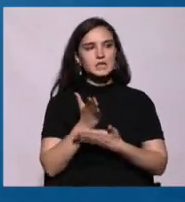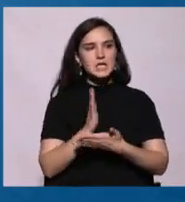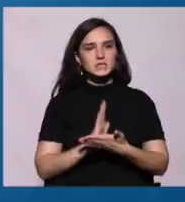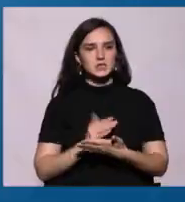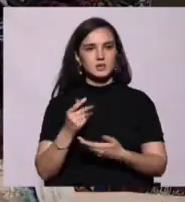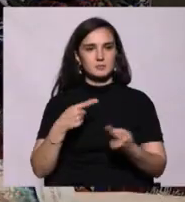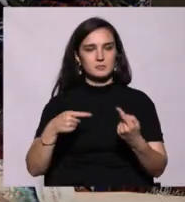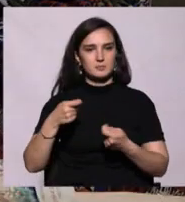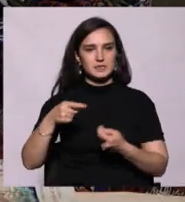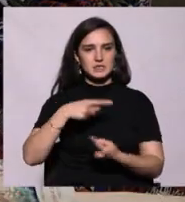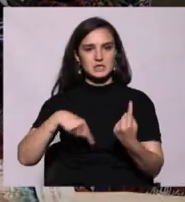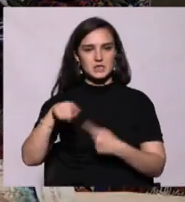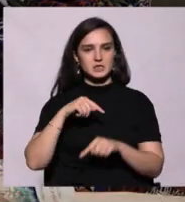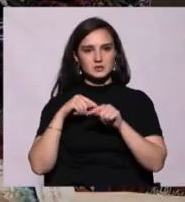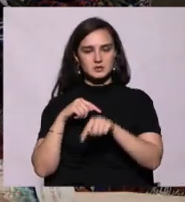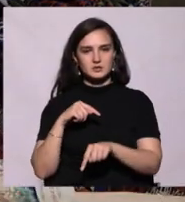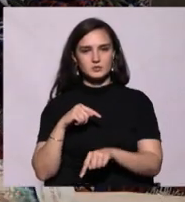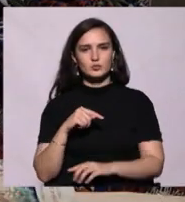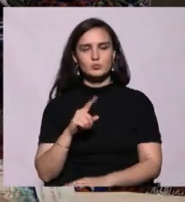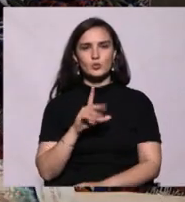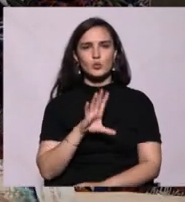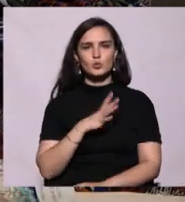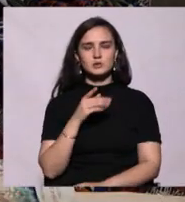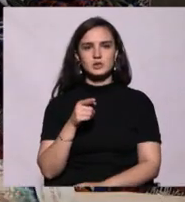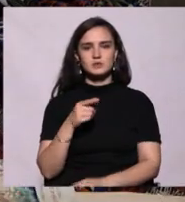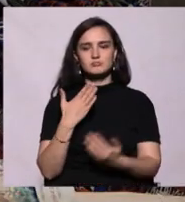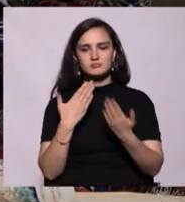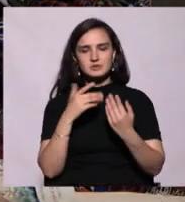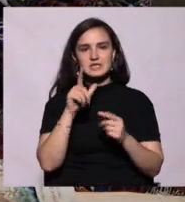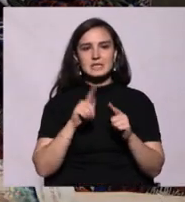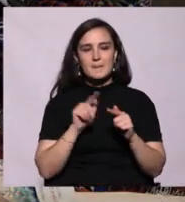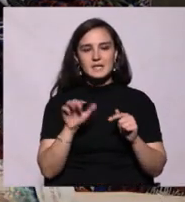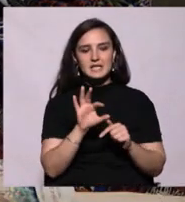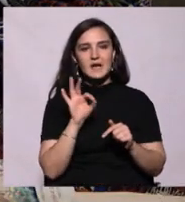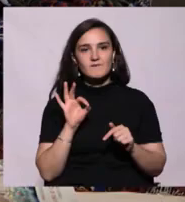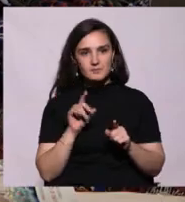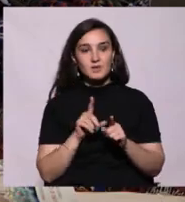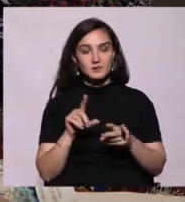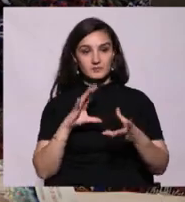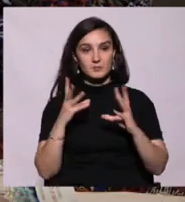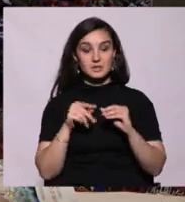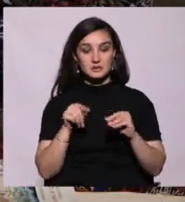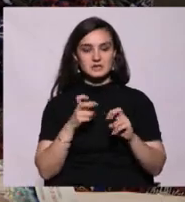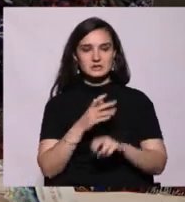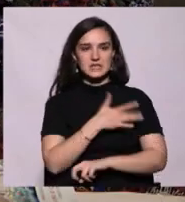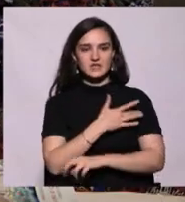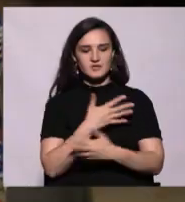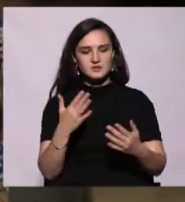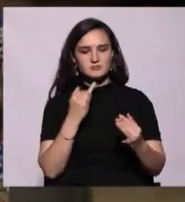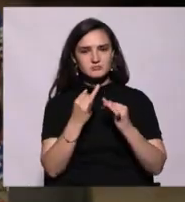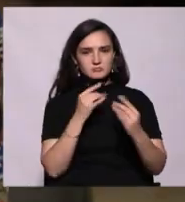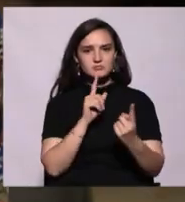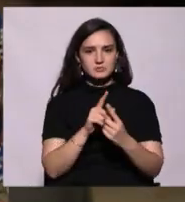a business, being greeted, having the employees talk to you. That is all part of customer service.